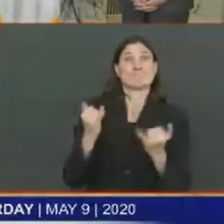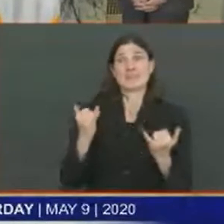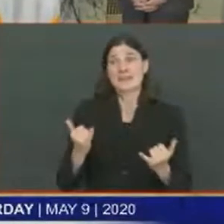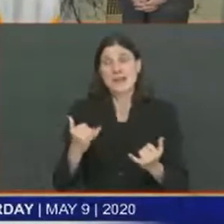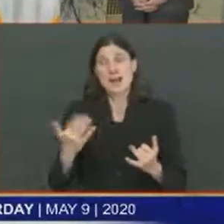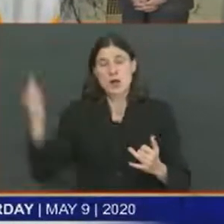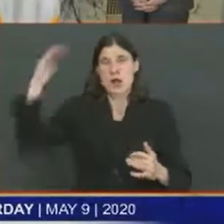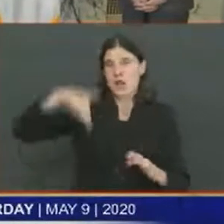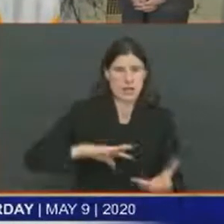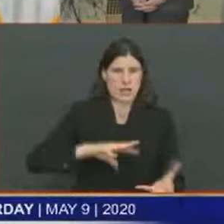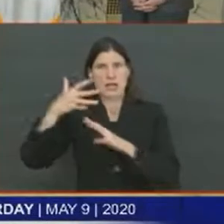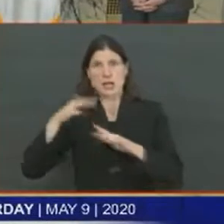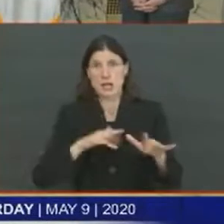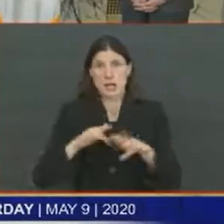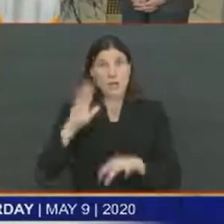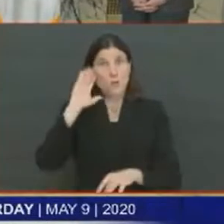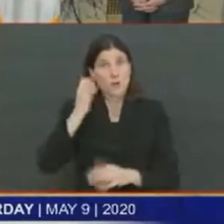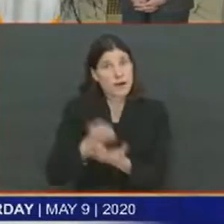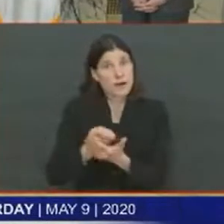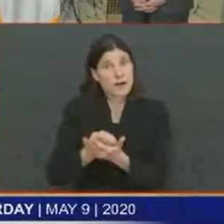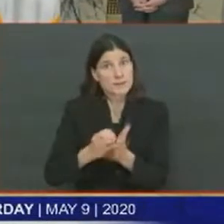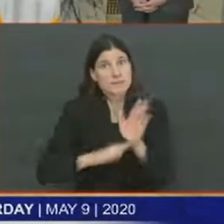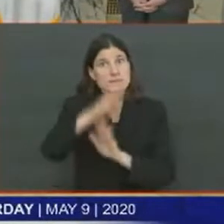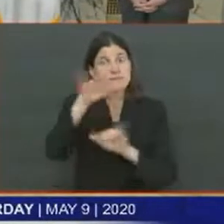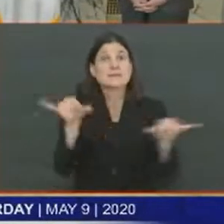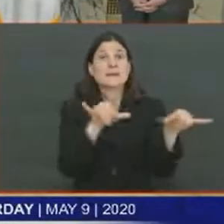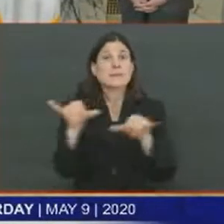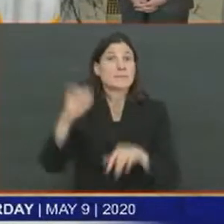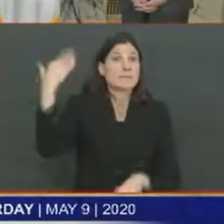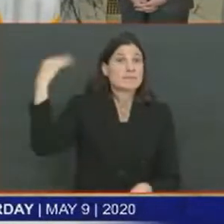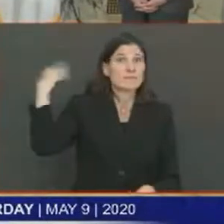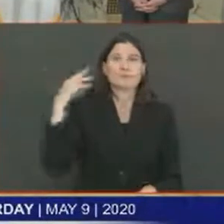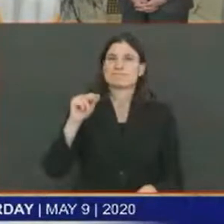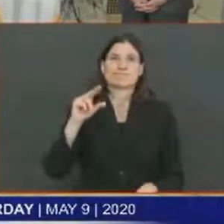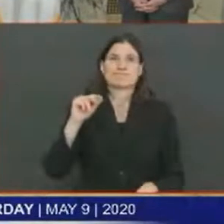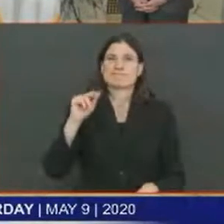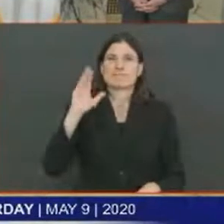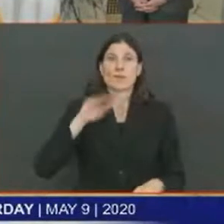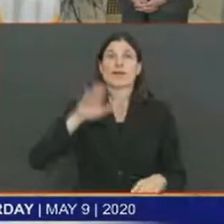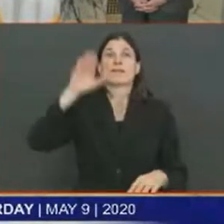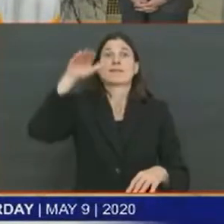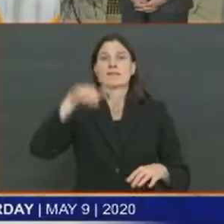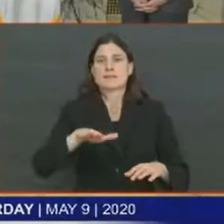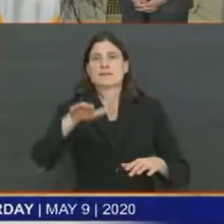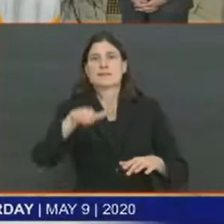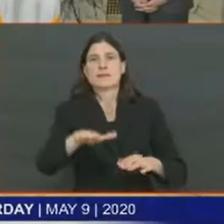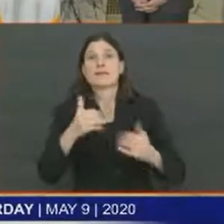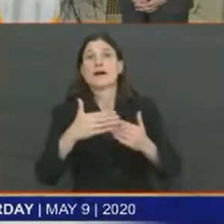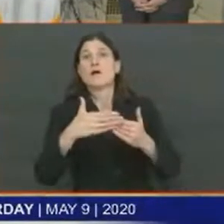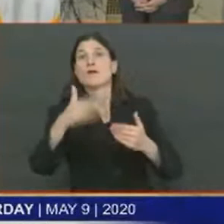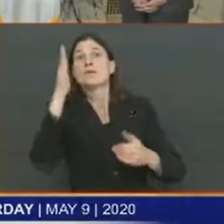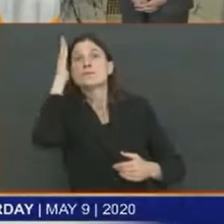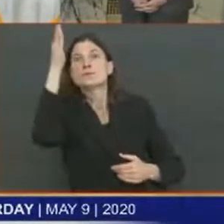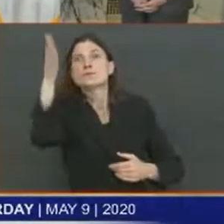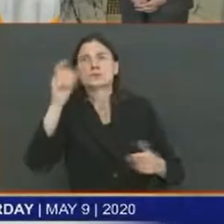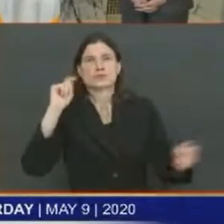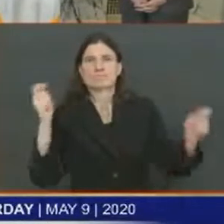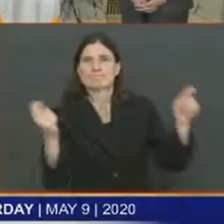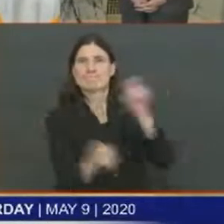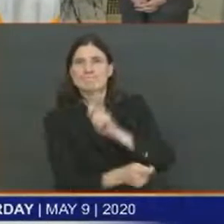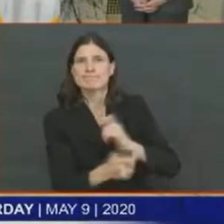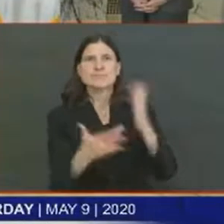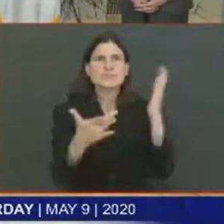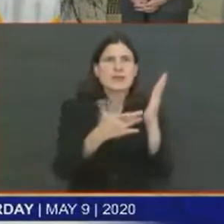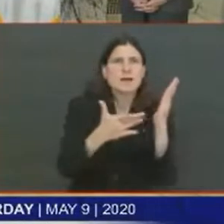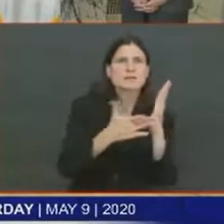we need to be more resilient. We need to be more technology enabled. We need to be more digitally literate. We need to invest in public health. We